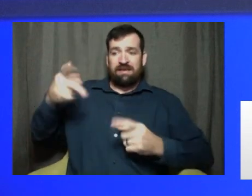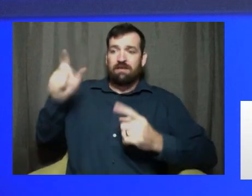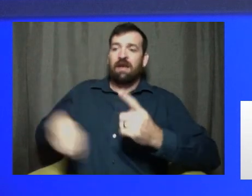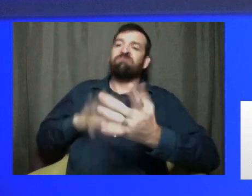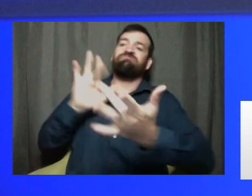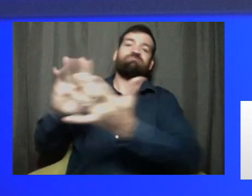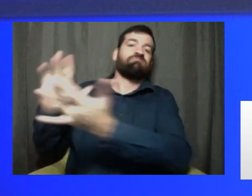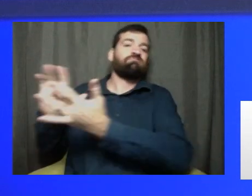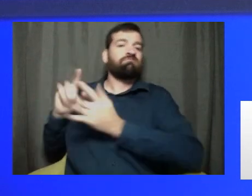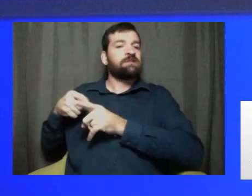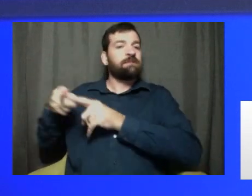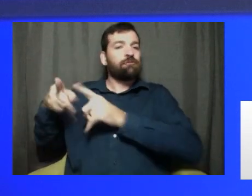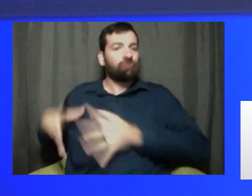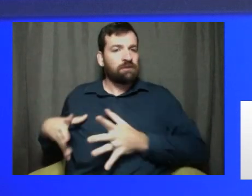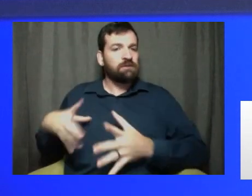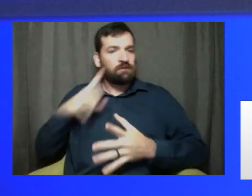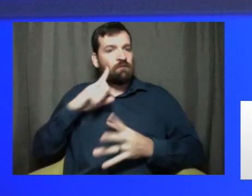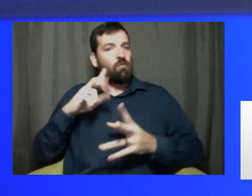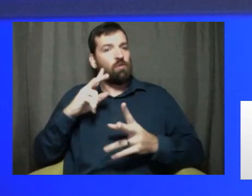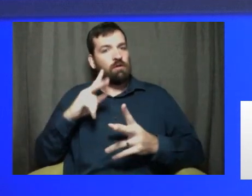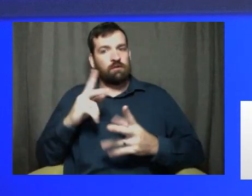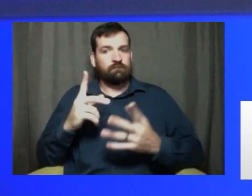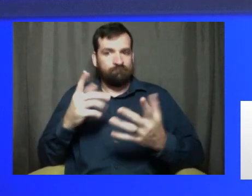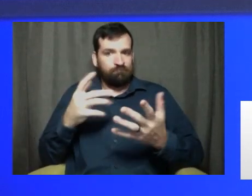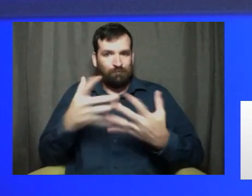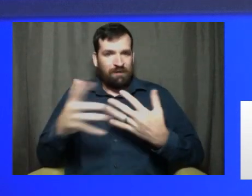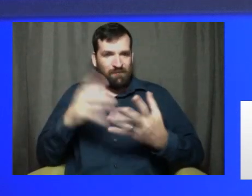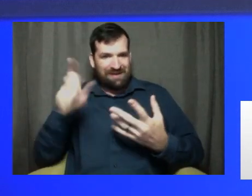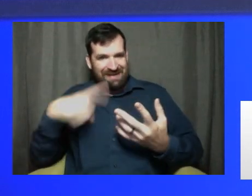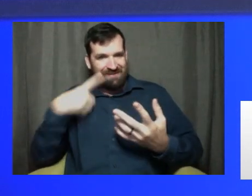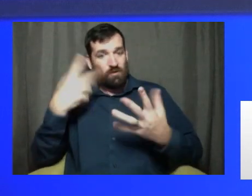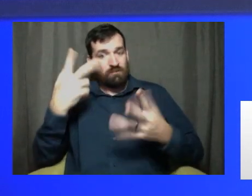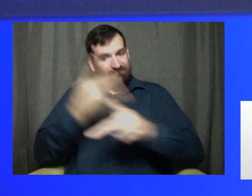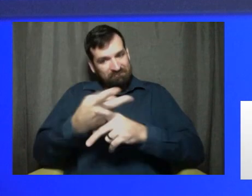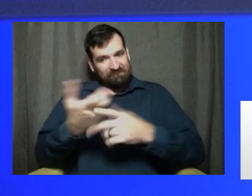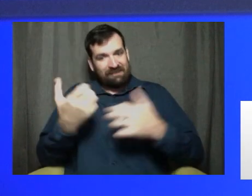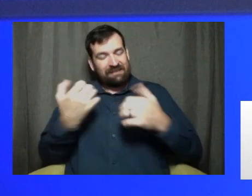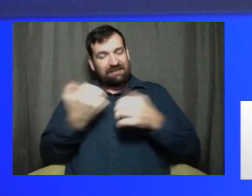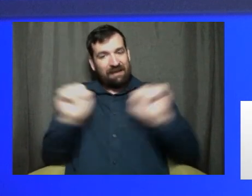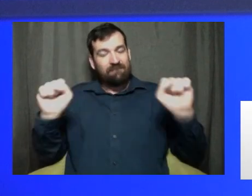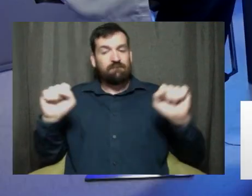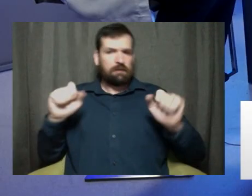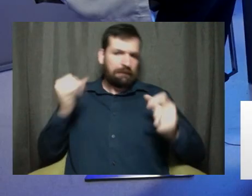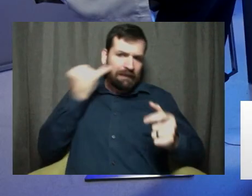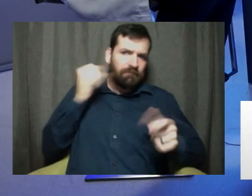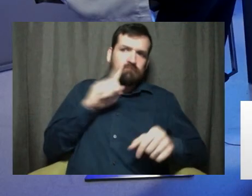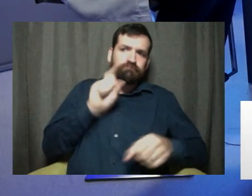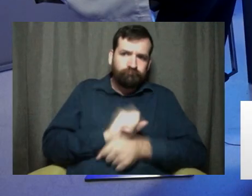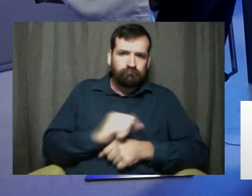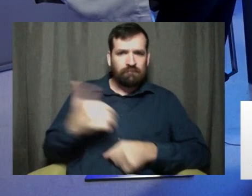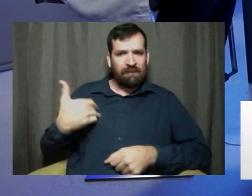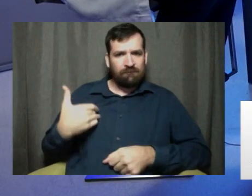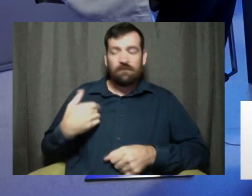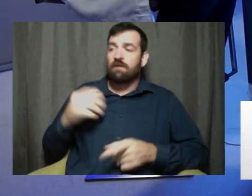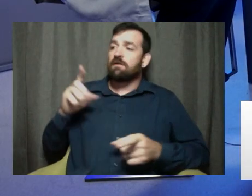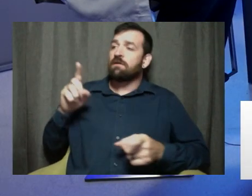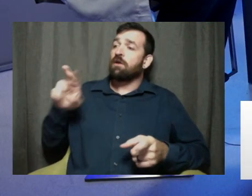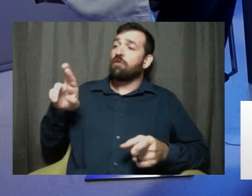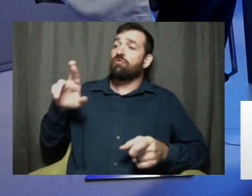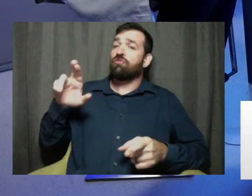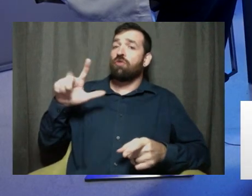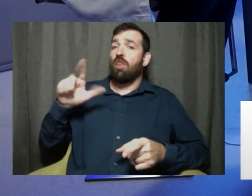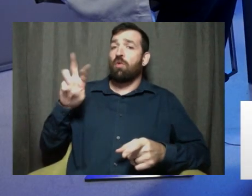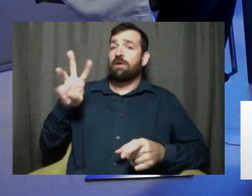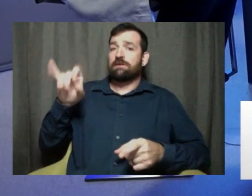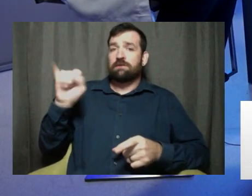as we need to make sure we're doing what we need to do to keep the baby safe and determine whether or not they actually have the condition. Dr. Lewis, you're Pediatric Cystic Fibrosis